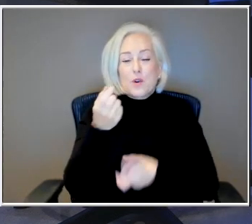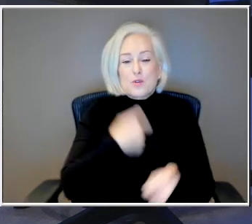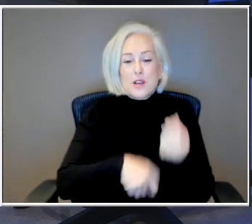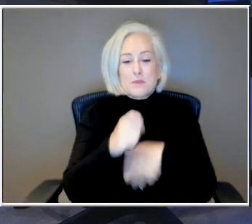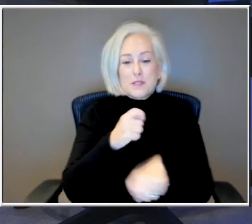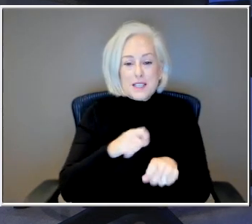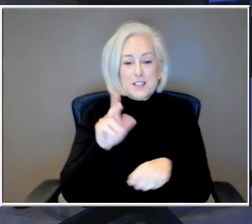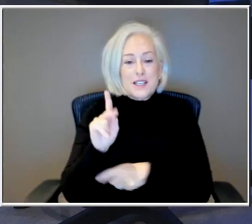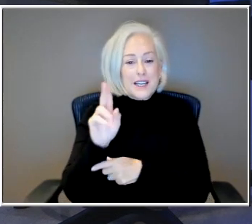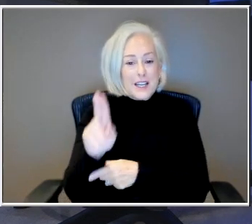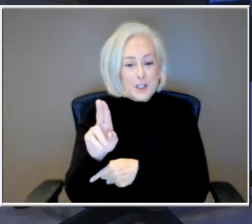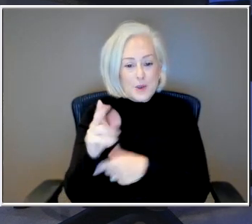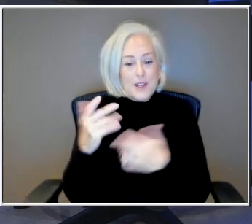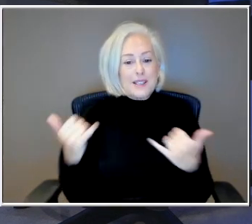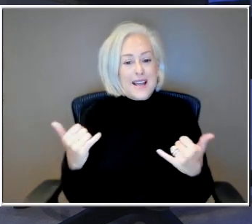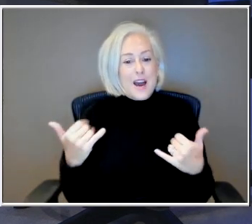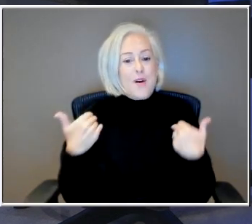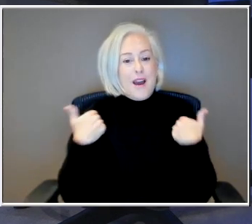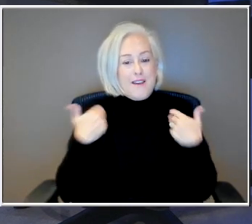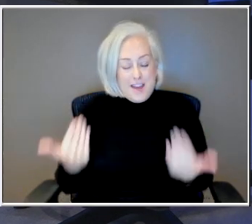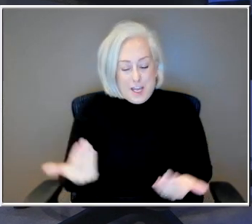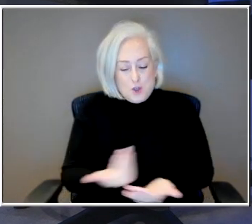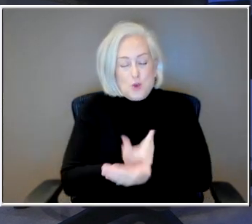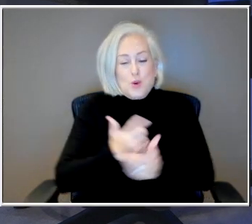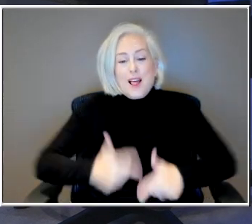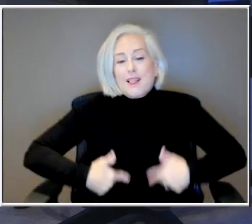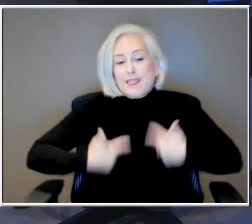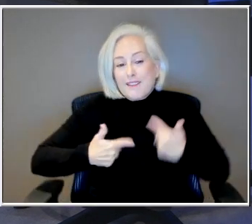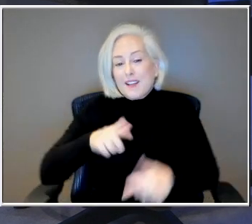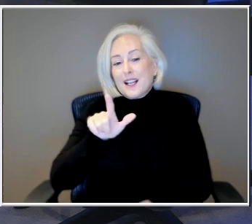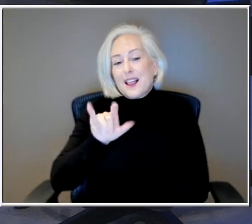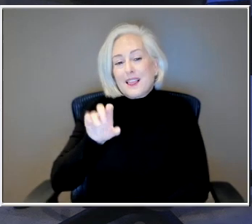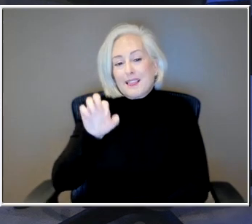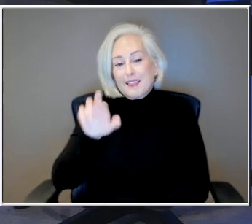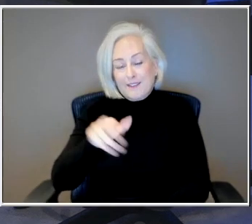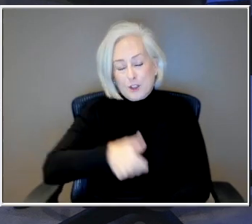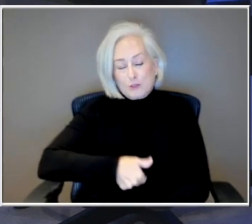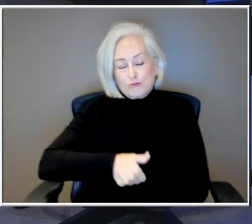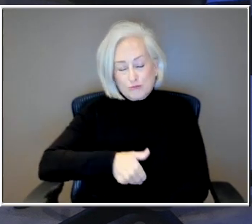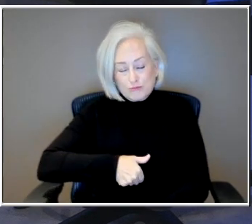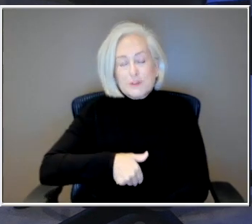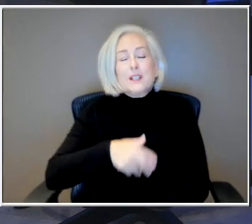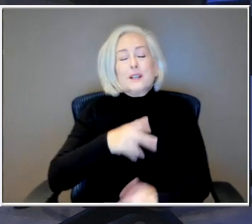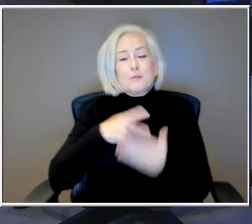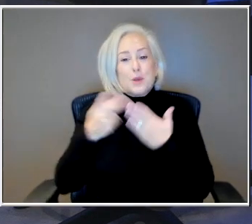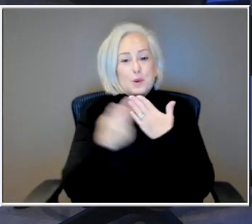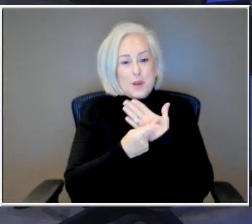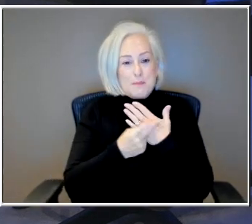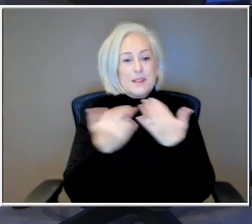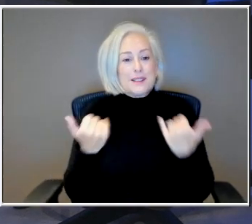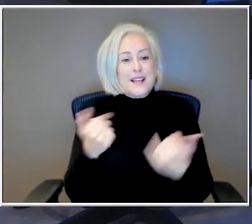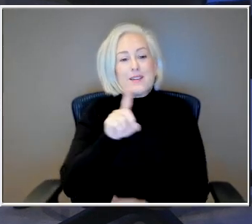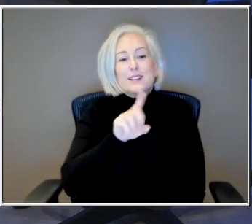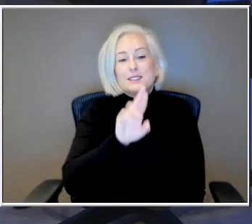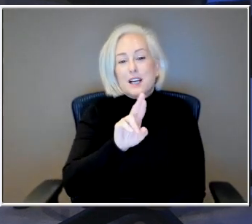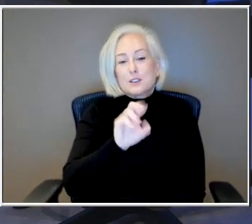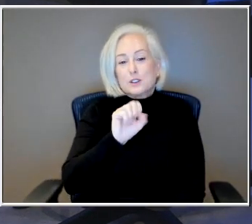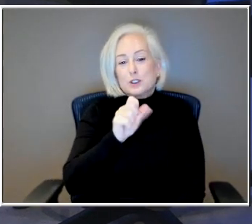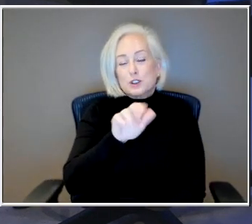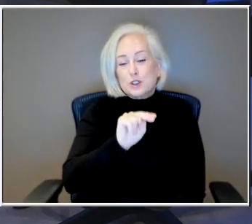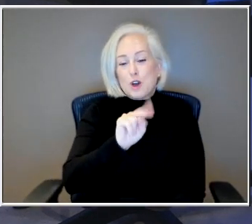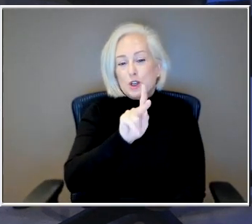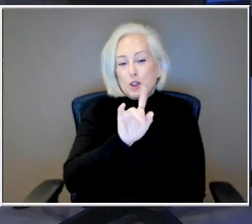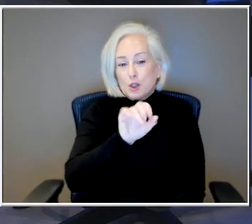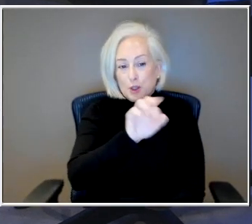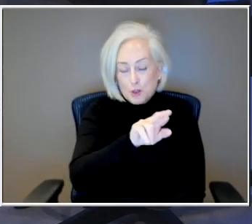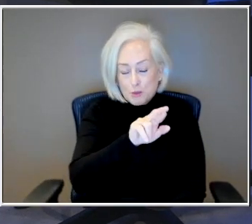a new living liver program. So we want to bring in our panel of experts to talk all about it. Dr. Sean Coomer is the Chief Medical Officer of the